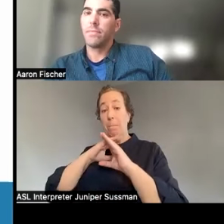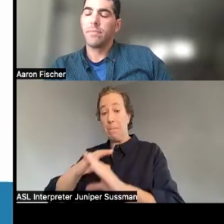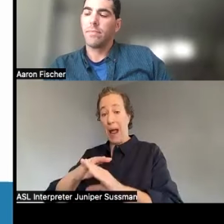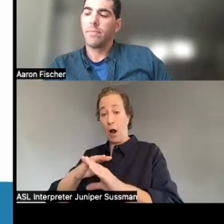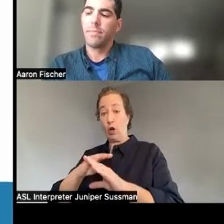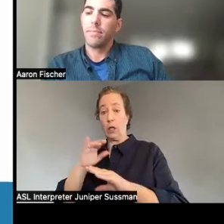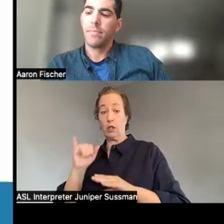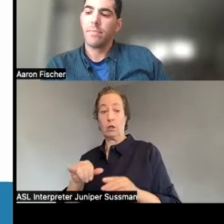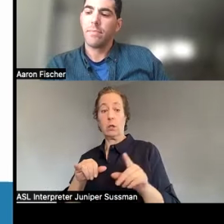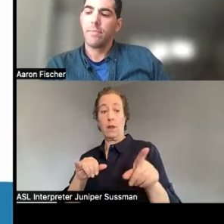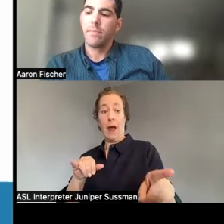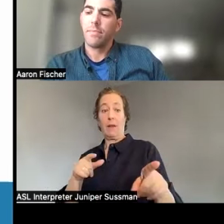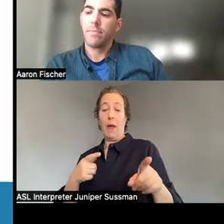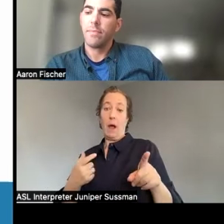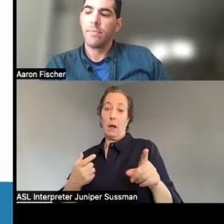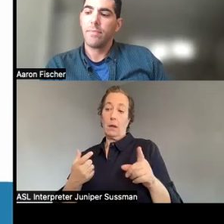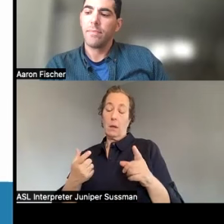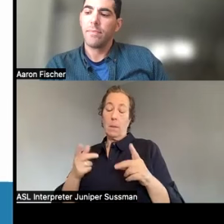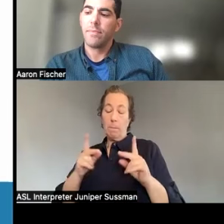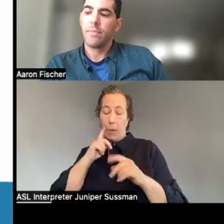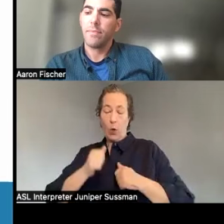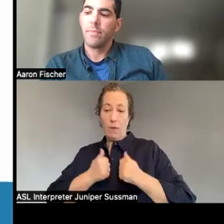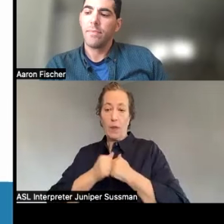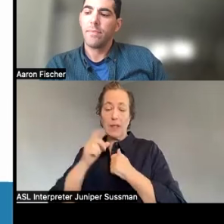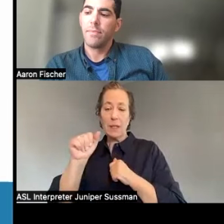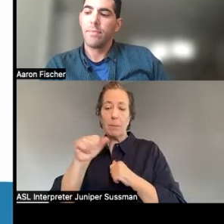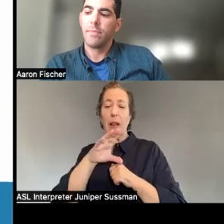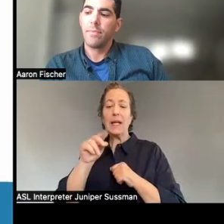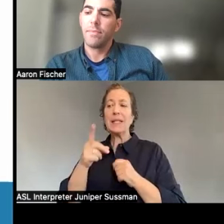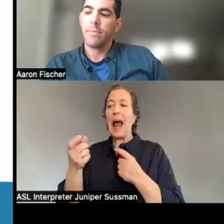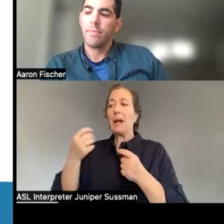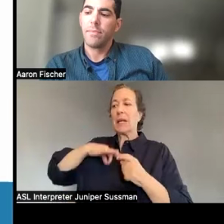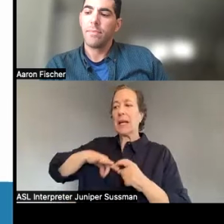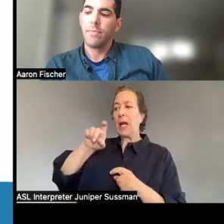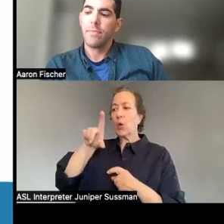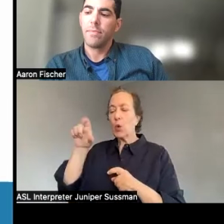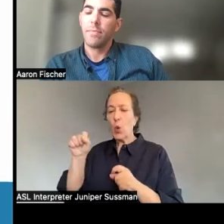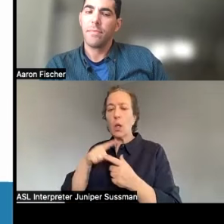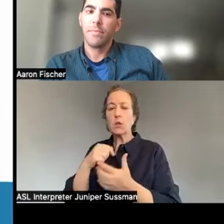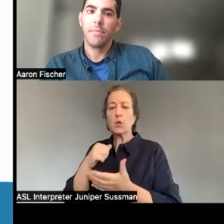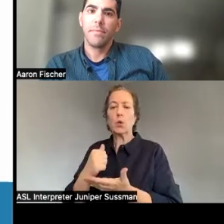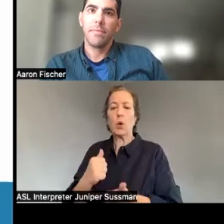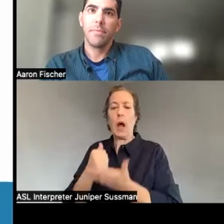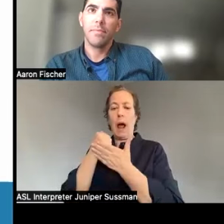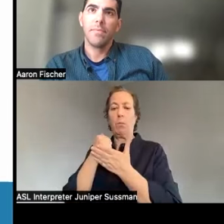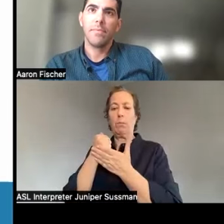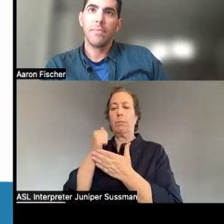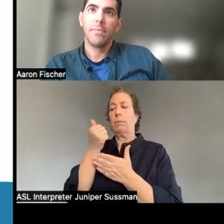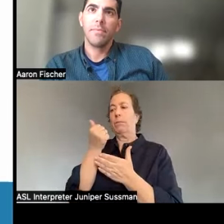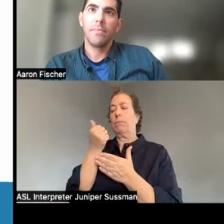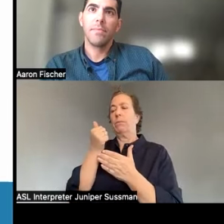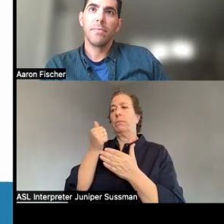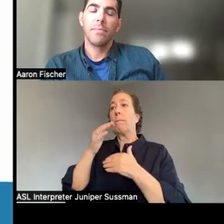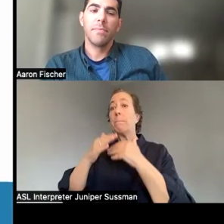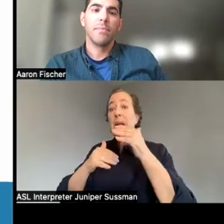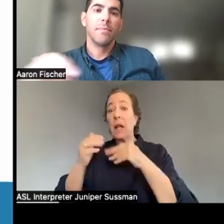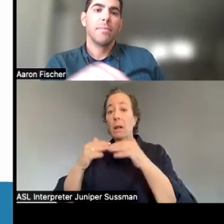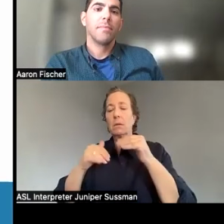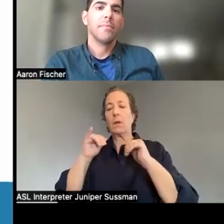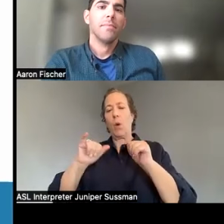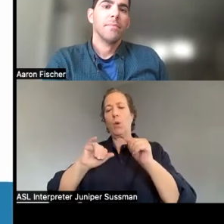with disabilities, and you'll gain tools to help grow a disability or chronic disease medical legal partnership.